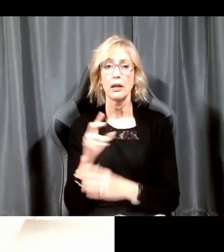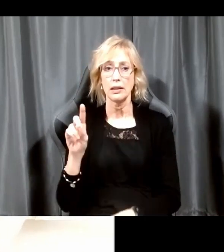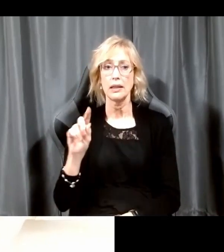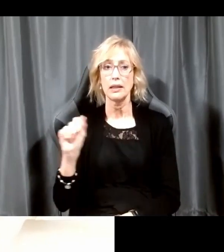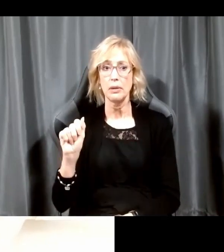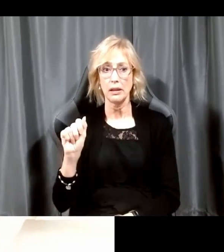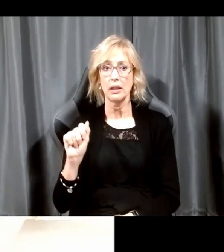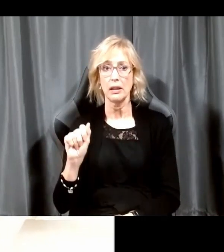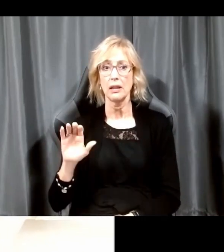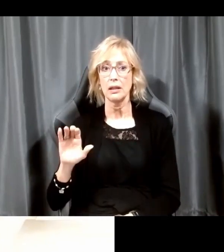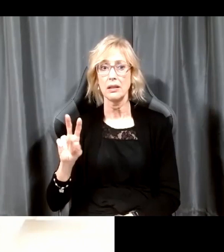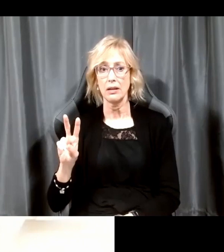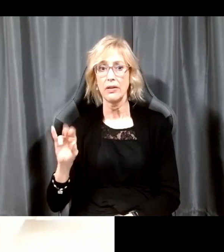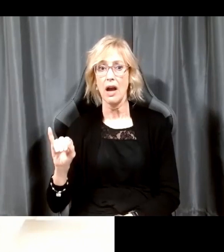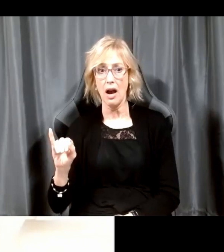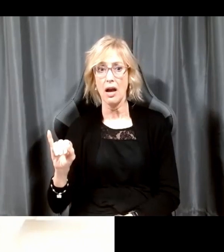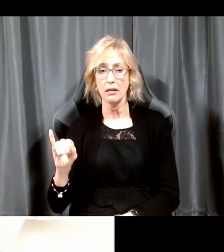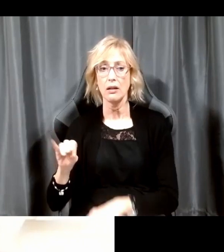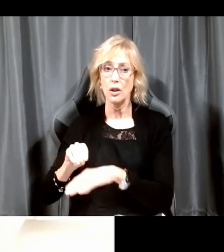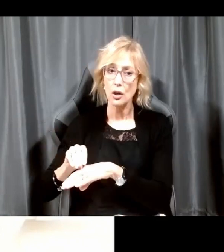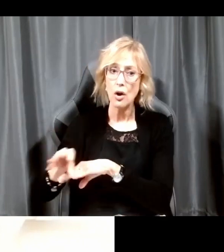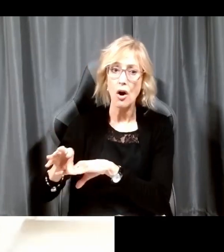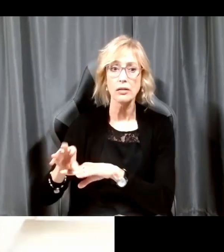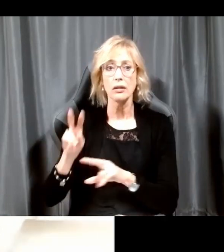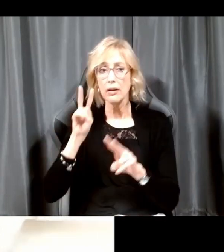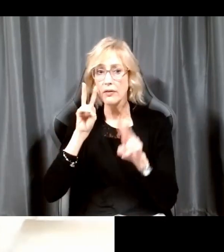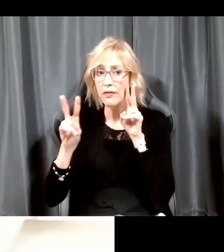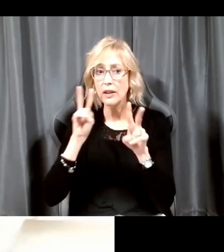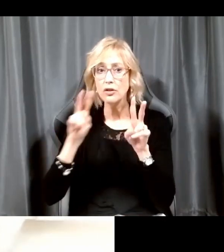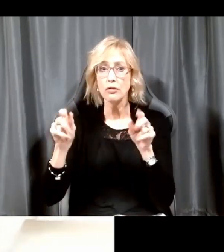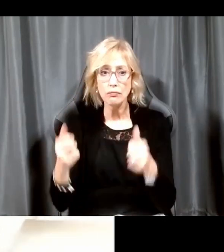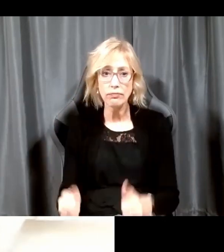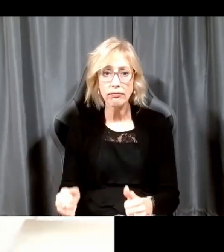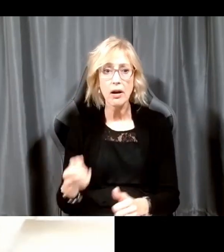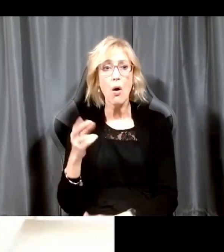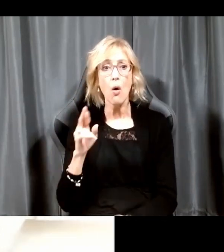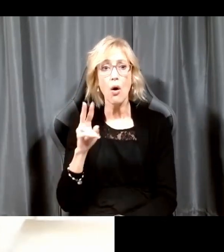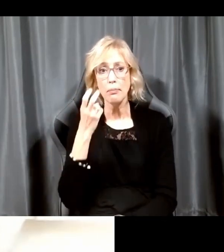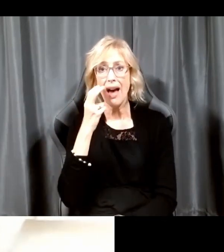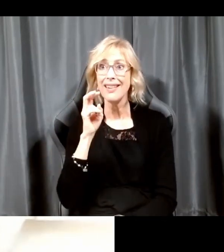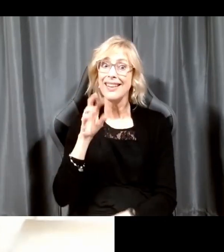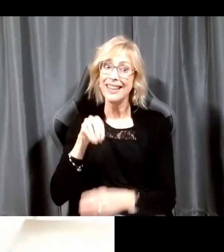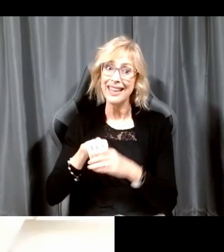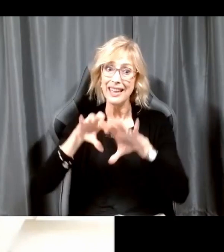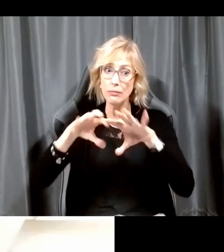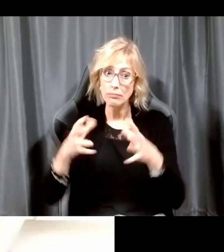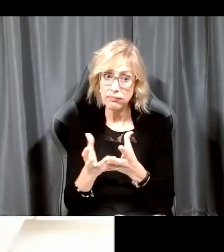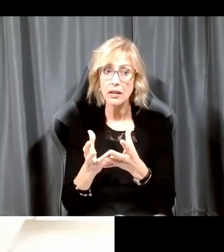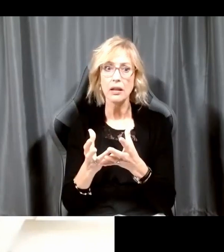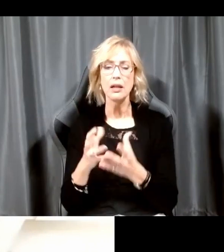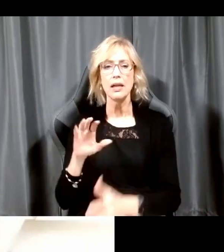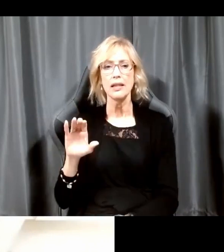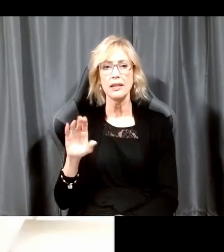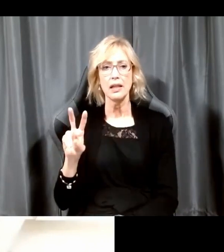disability, CVI, for a cause of blindness or cause of vision loss right now in the world. And the thing about CVI is